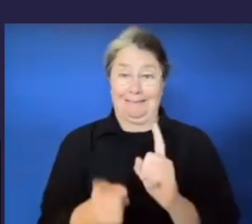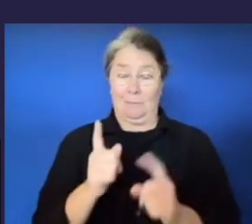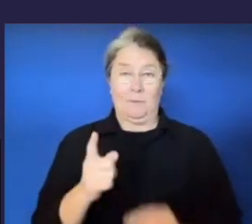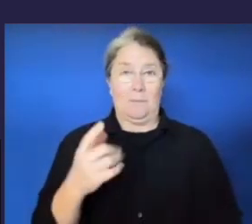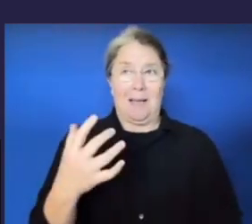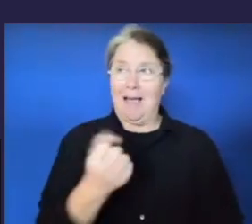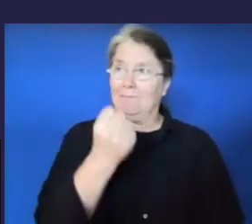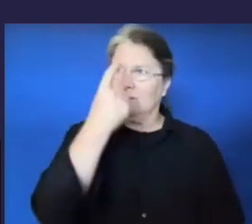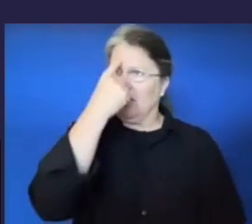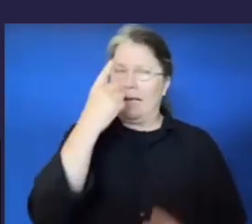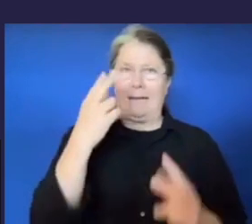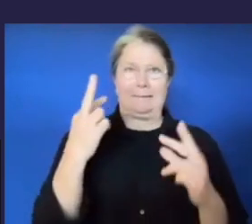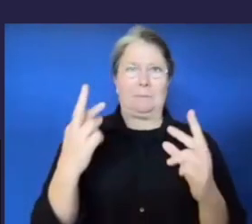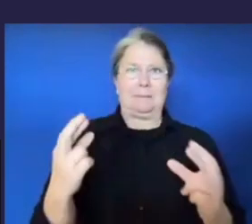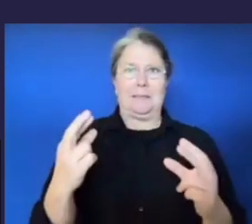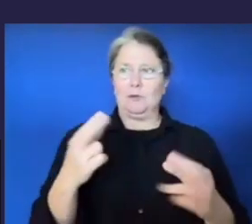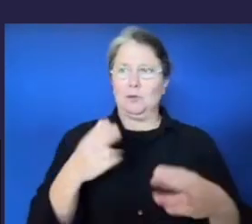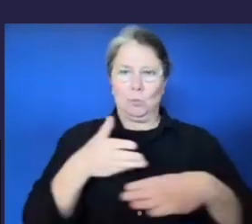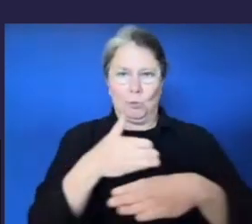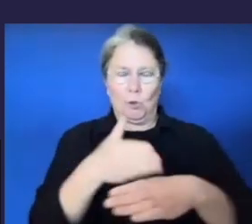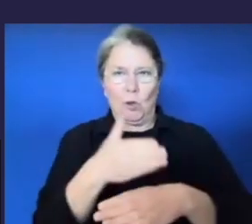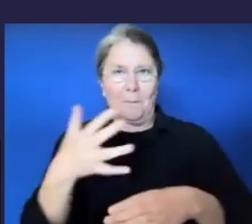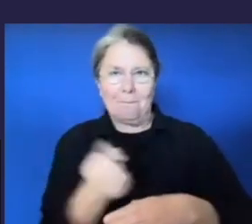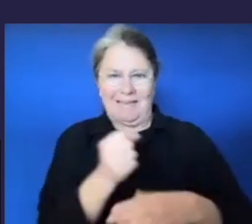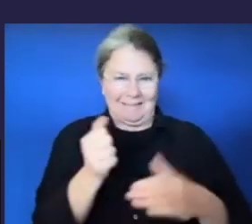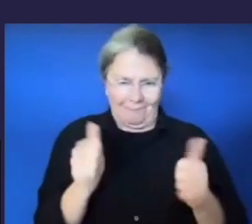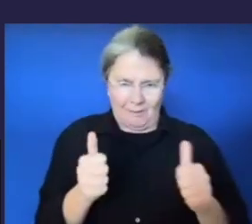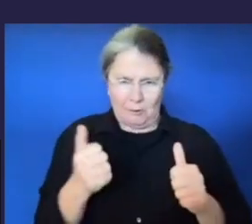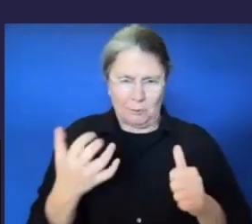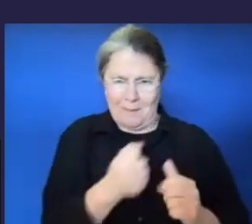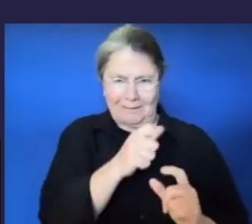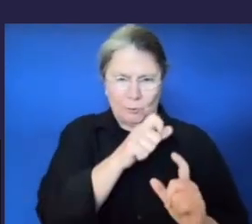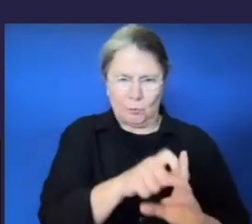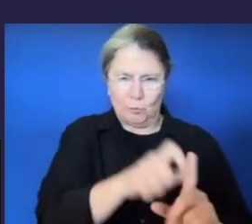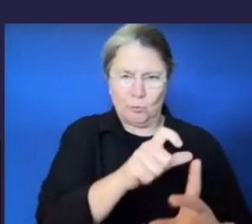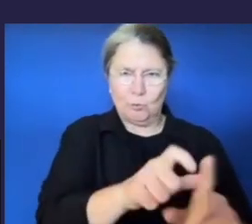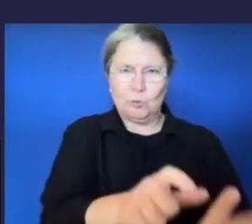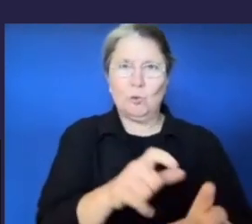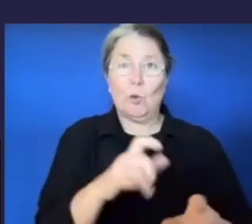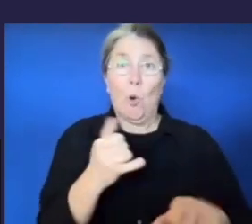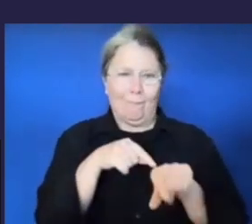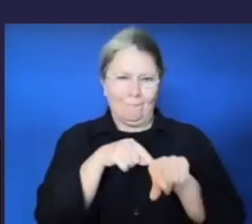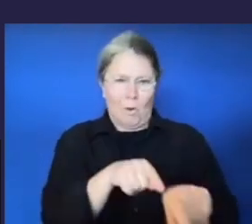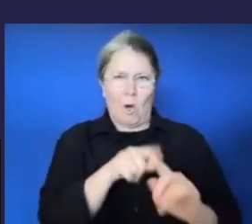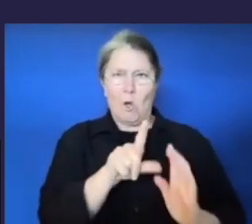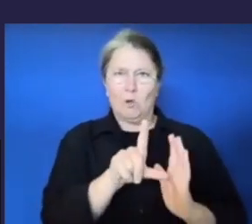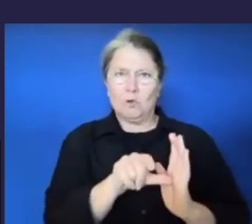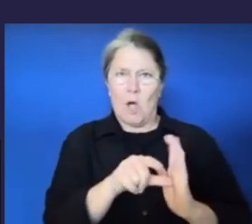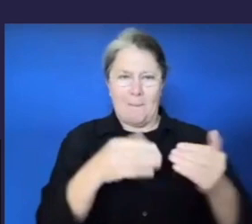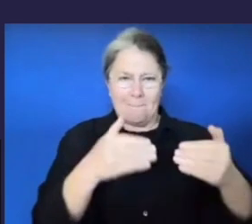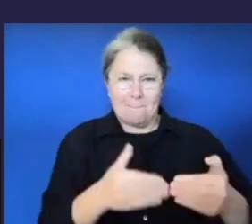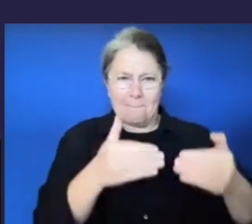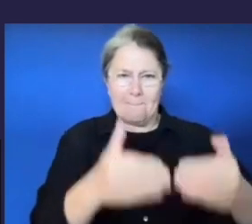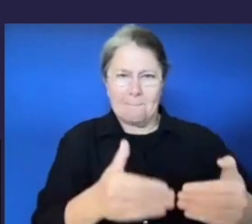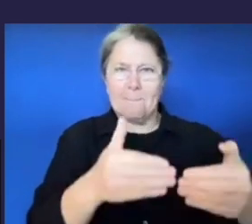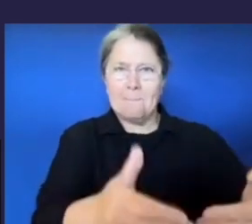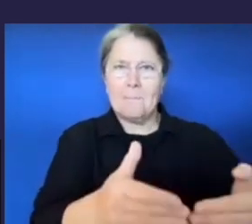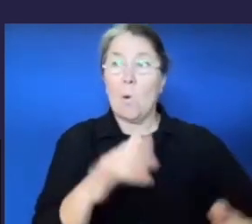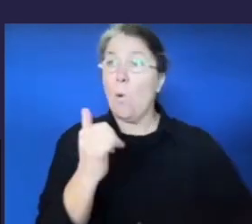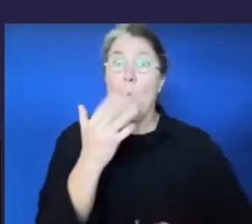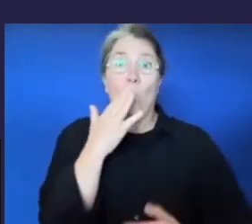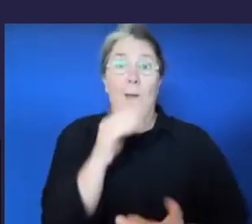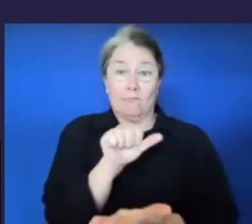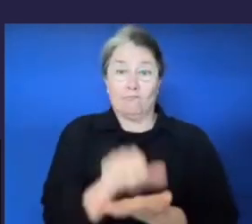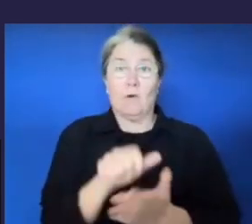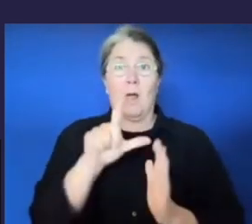how much work should be produced, or when certain things are supposed to occur. Learning when it is acceptable to take a break, for example, might be an